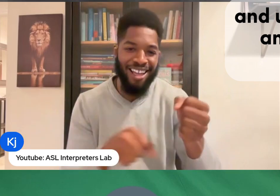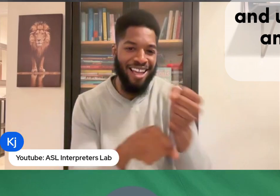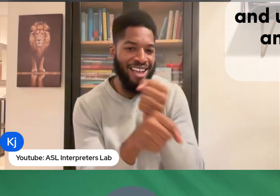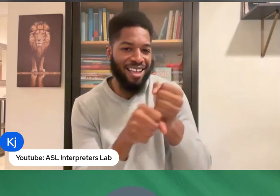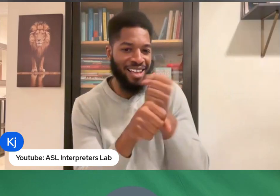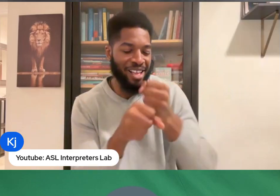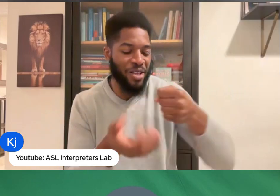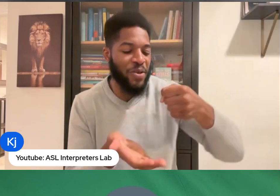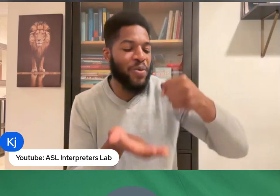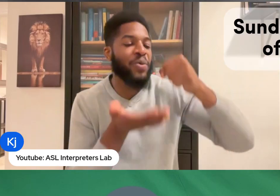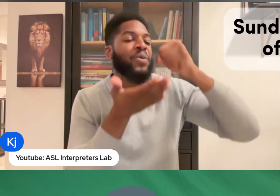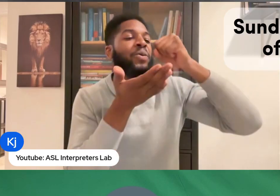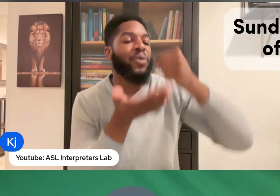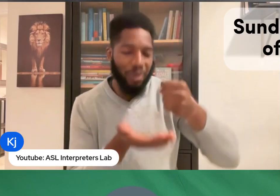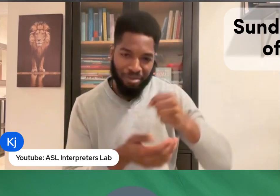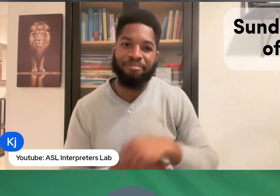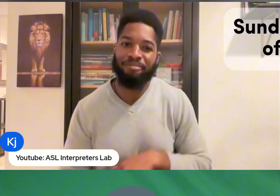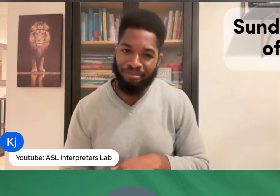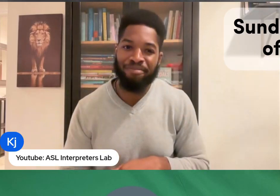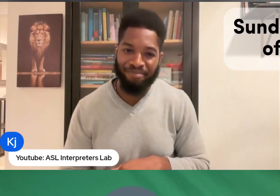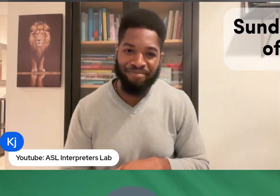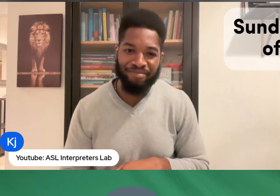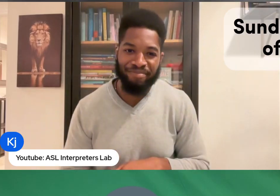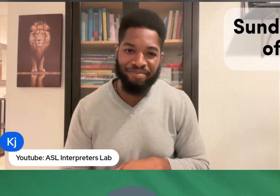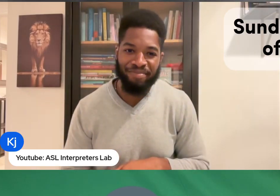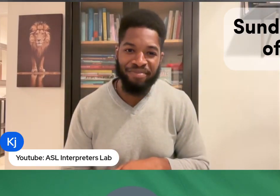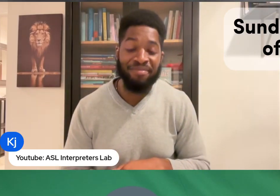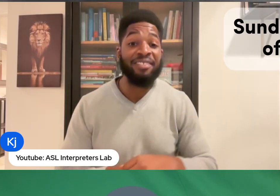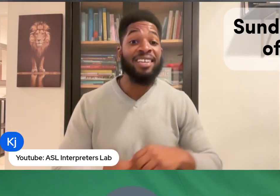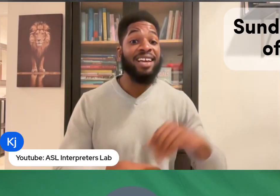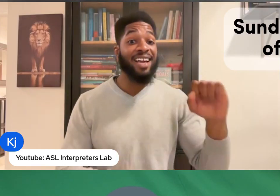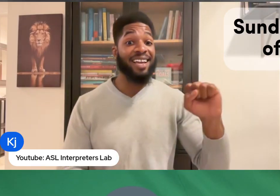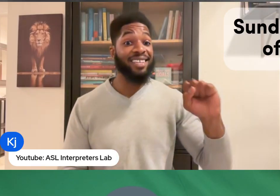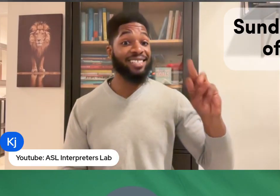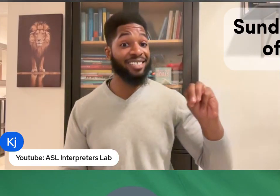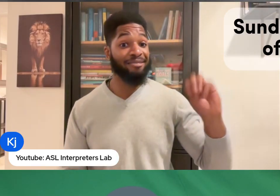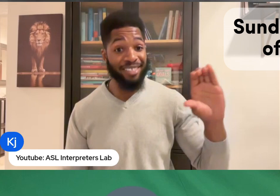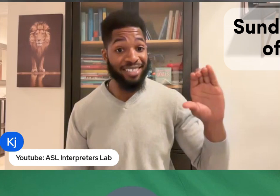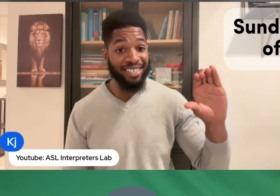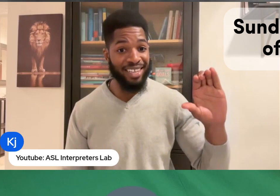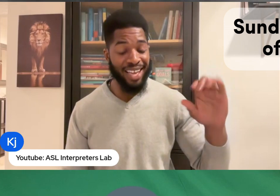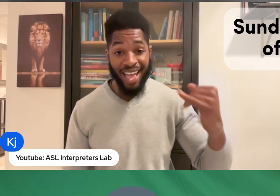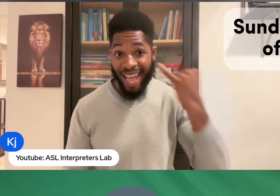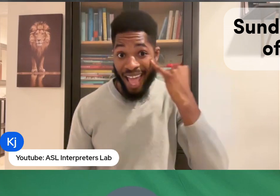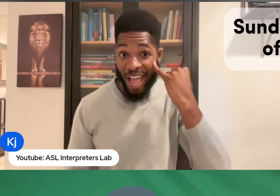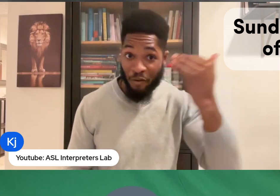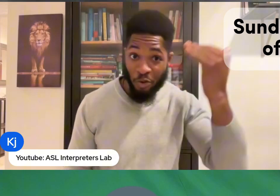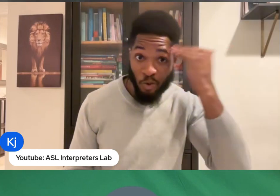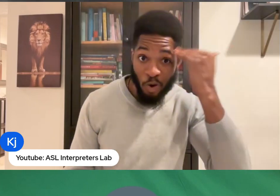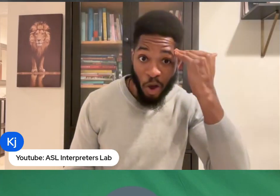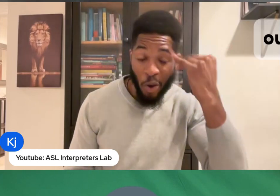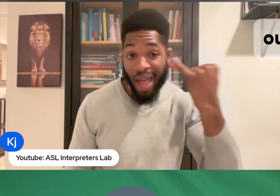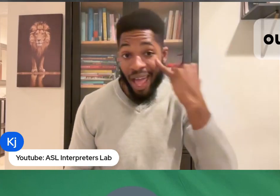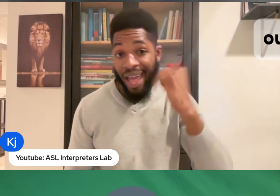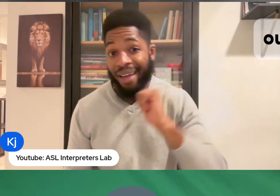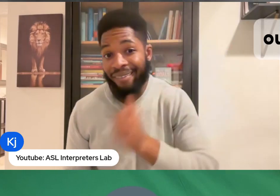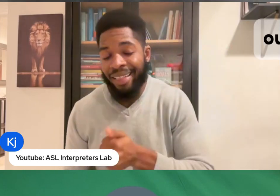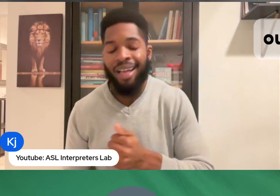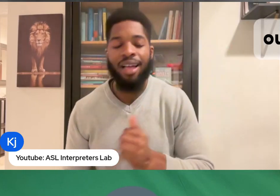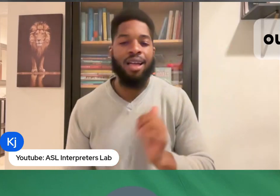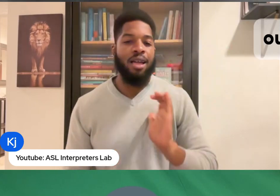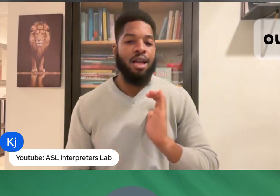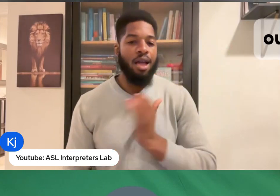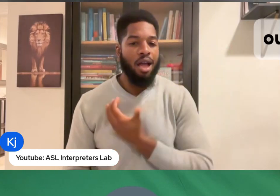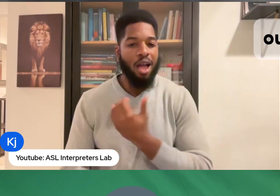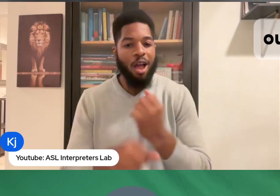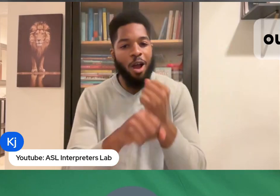coffee. Sunday morning coffee. For those of you who are not familiar, our coffee